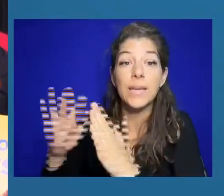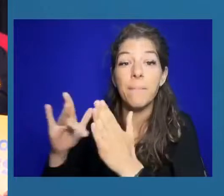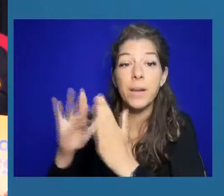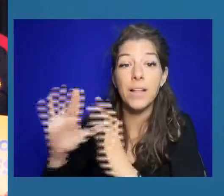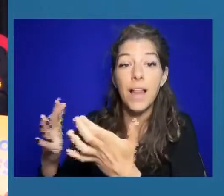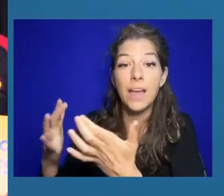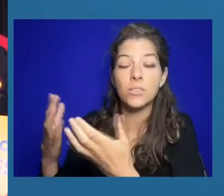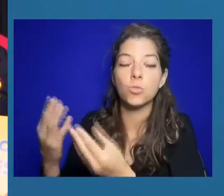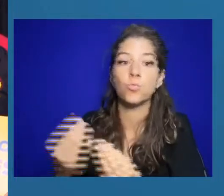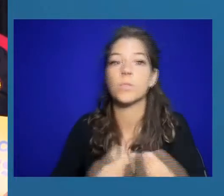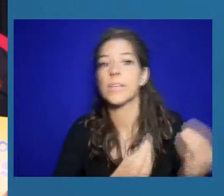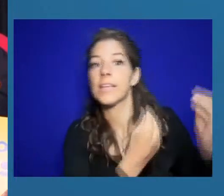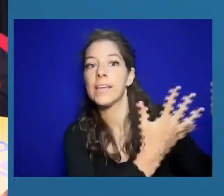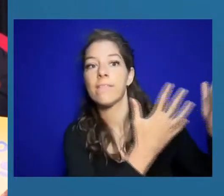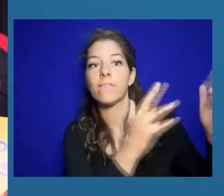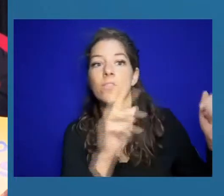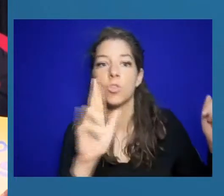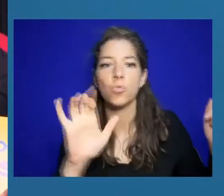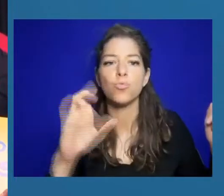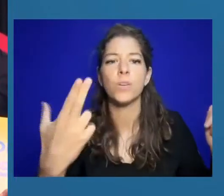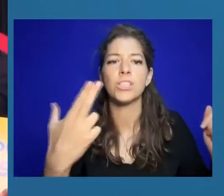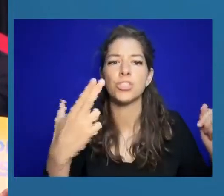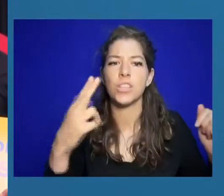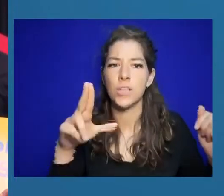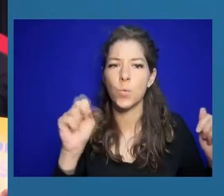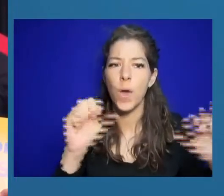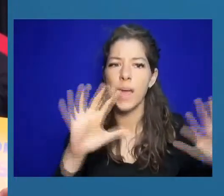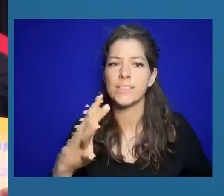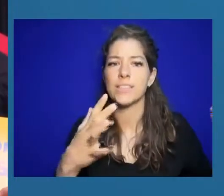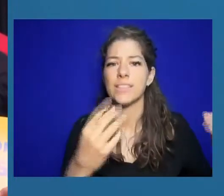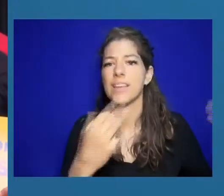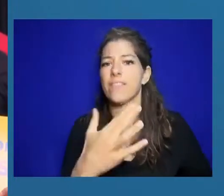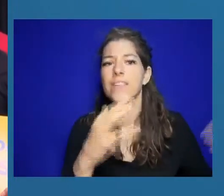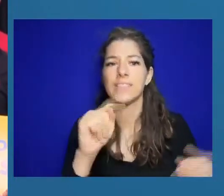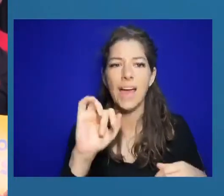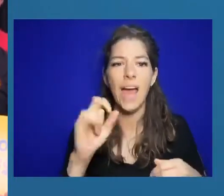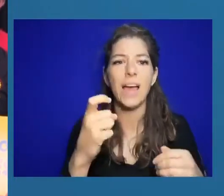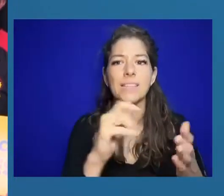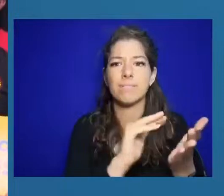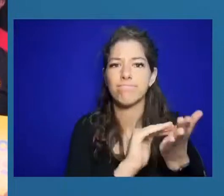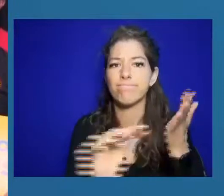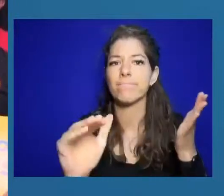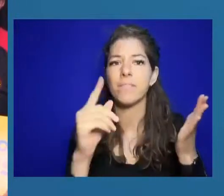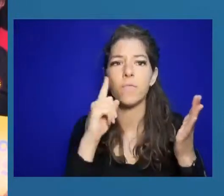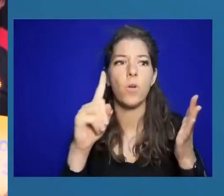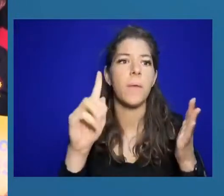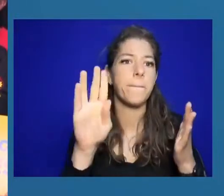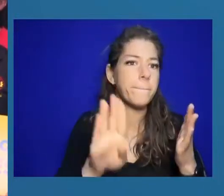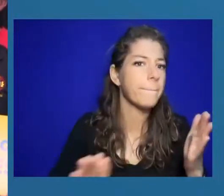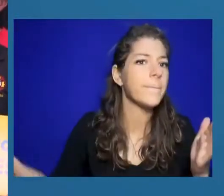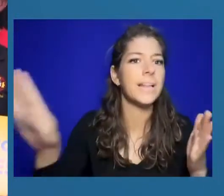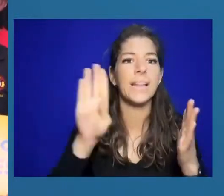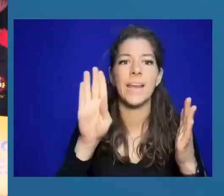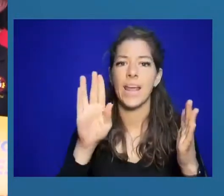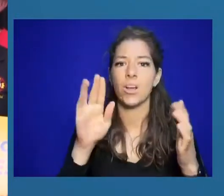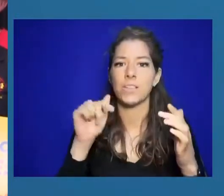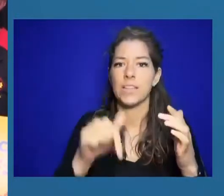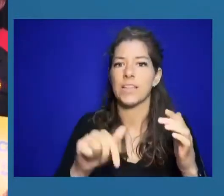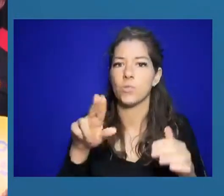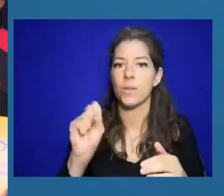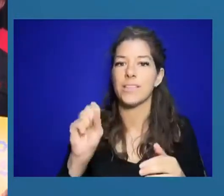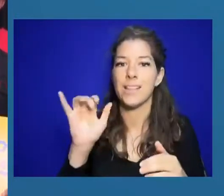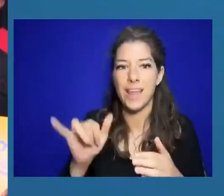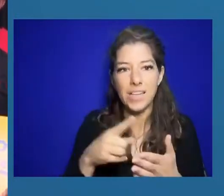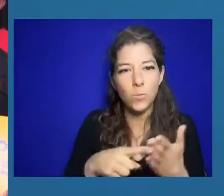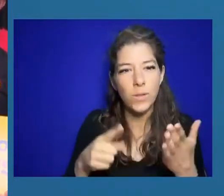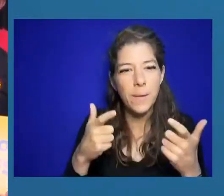give the richest in this nation, to give tax breaks to the billionaires in this country. That's what the big,